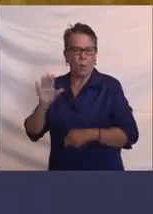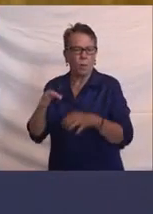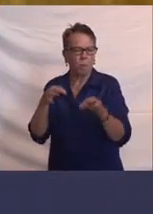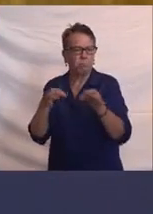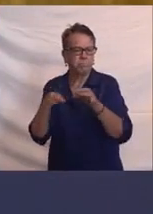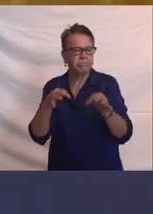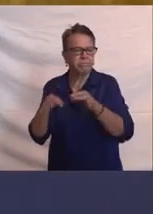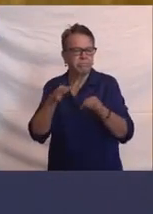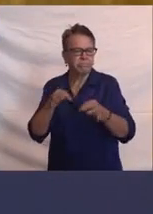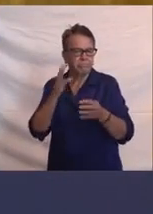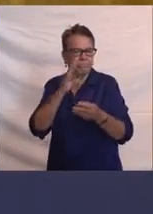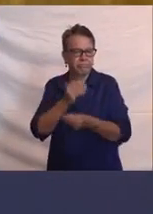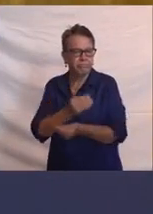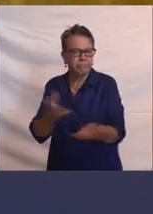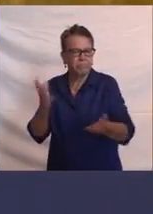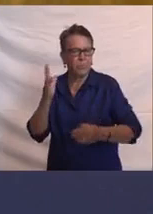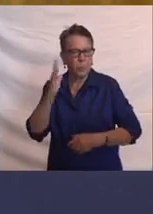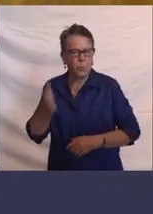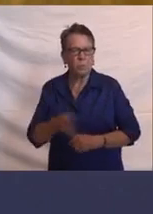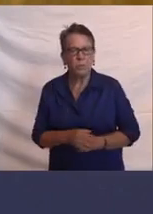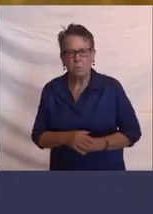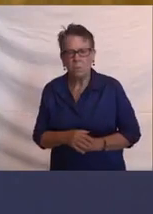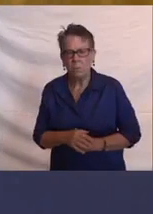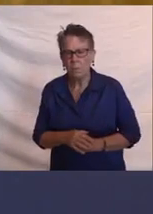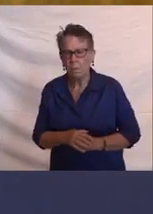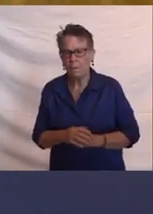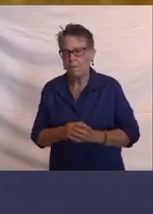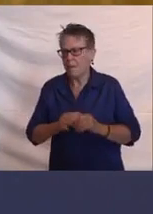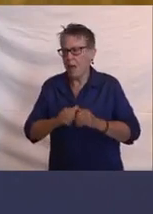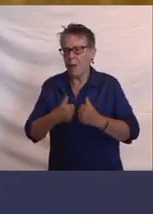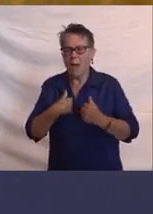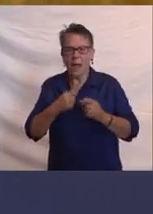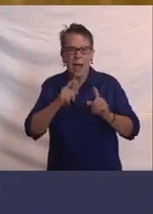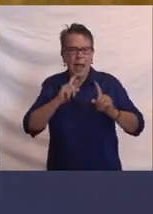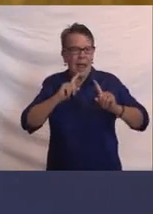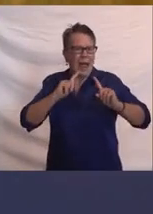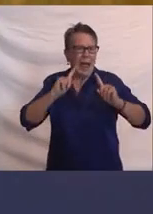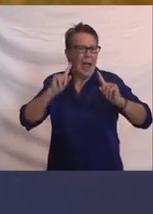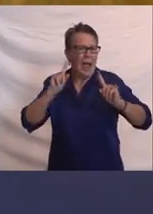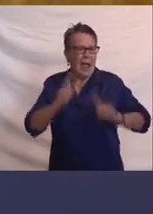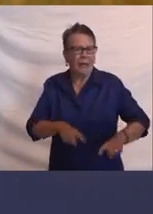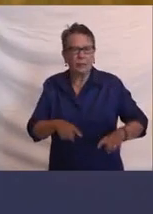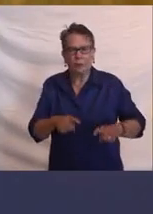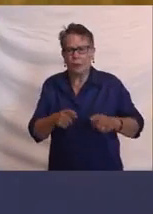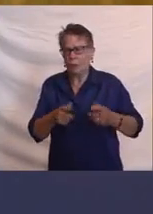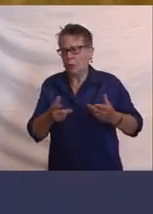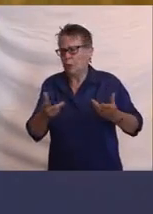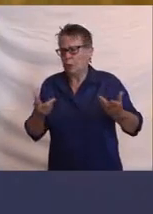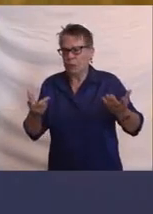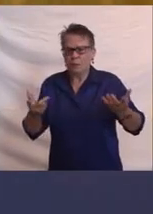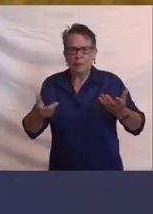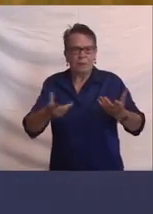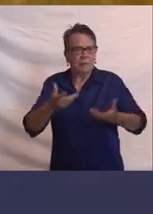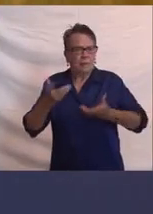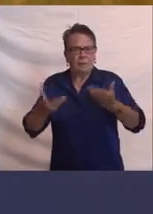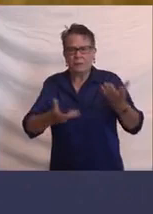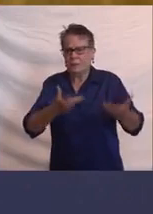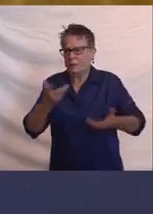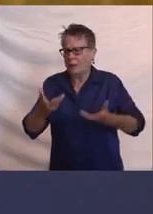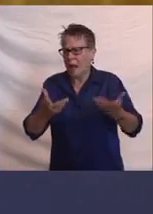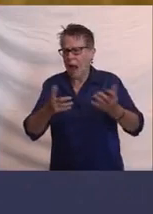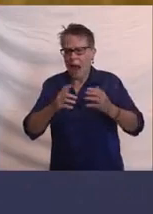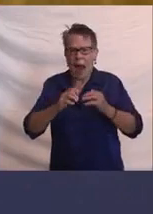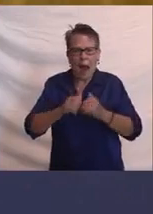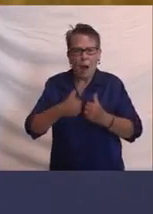how do you answer that question of what's the level of certainty that it was an in-school transmission from